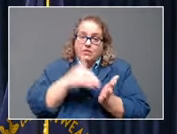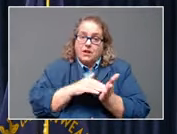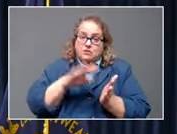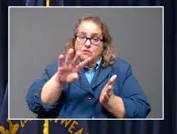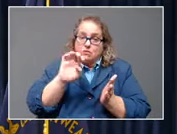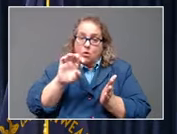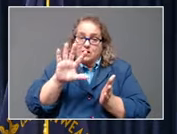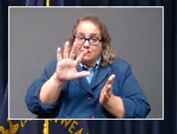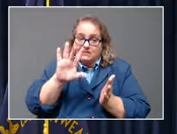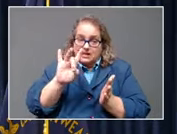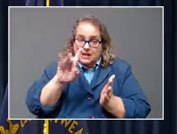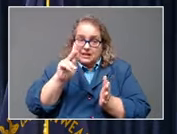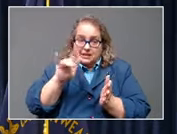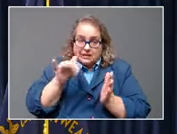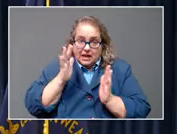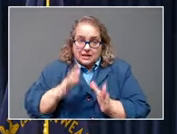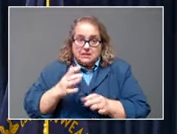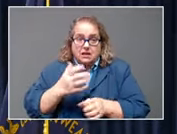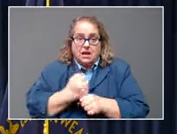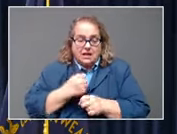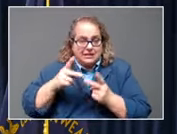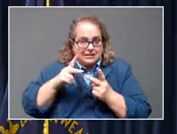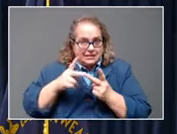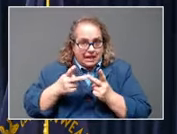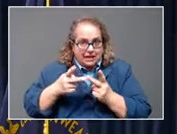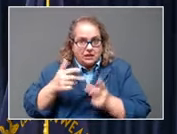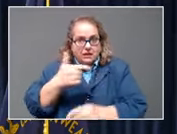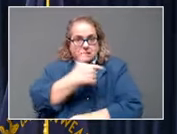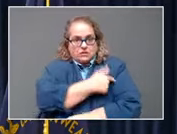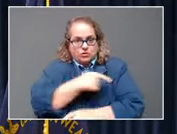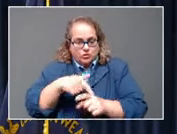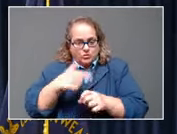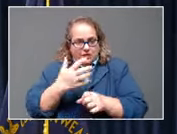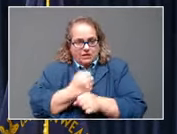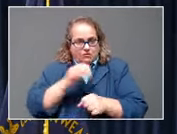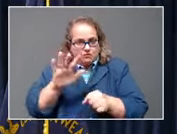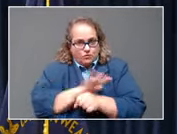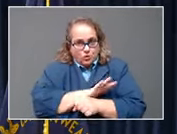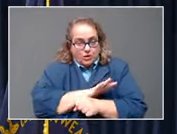4,458 Kentuckians got their second dose to become fully vaccinated, and